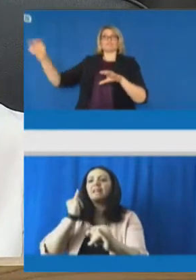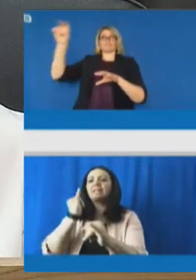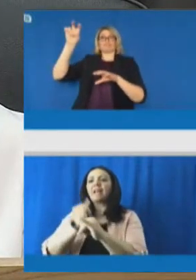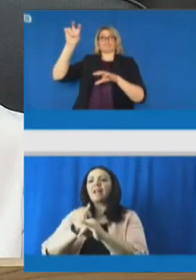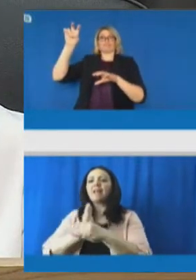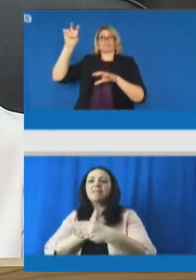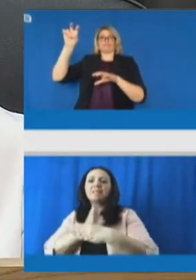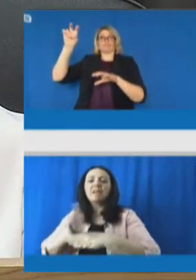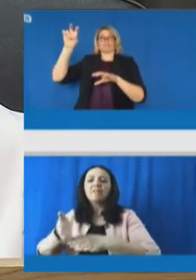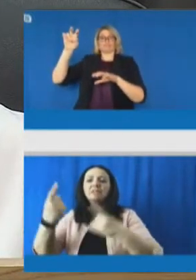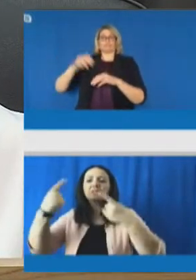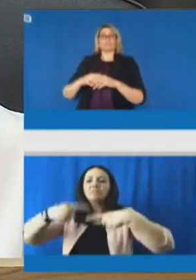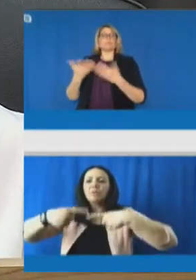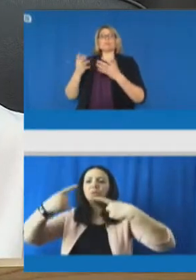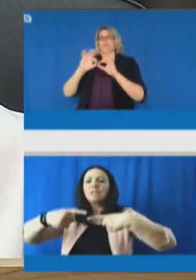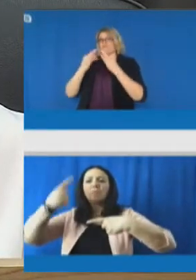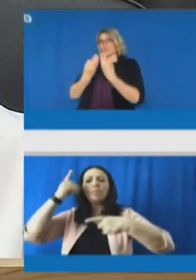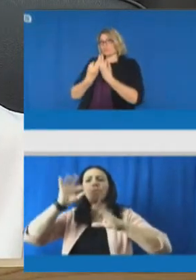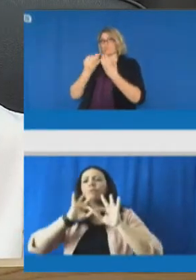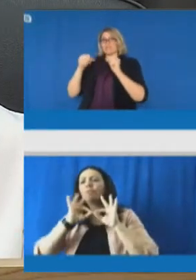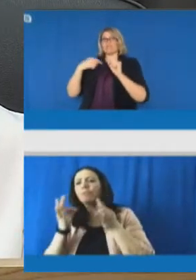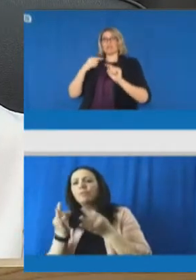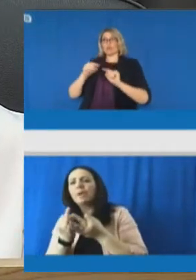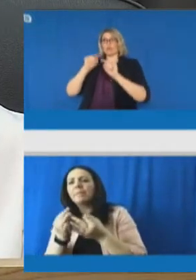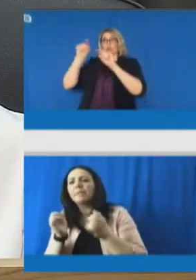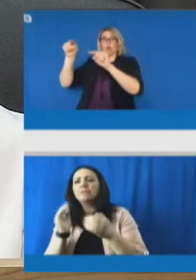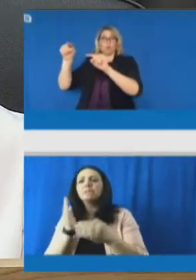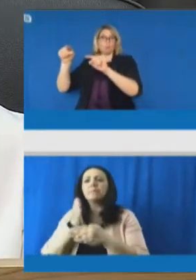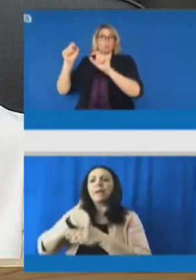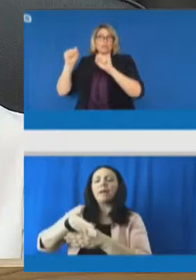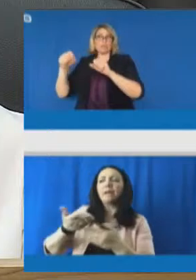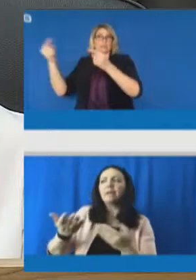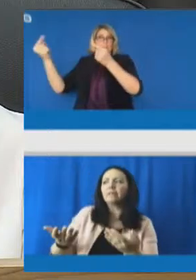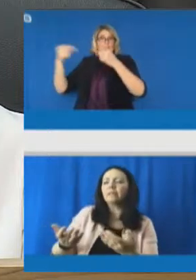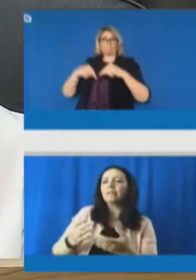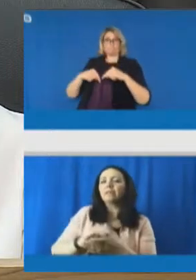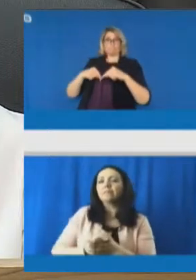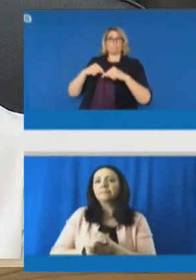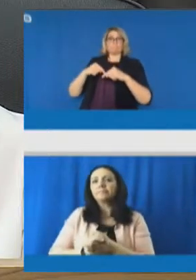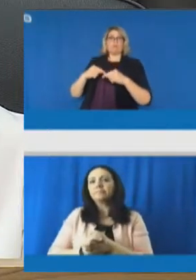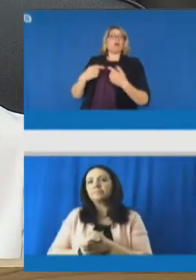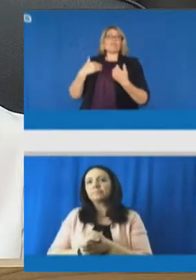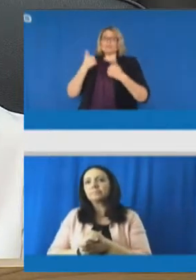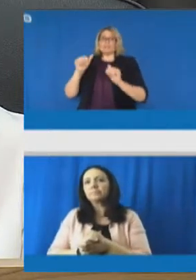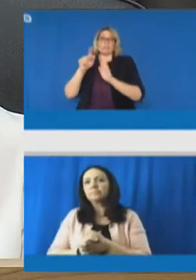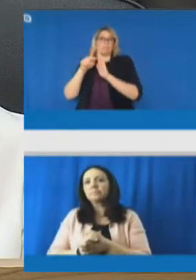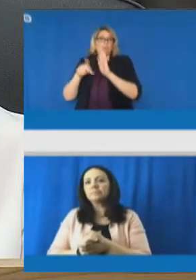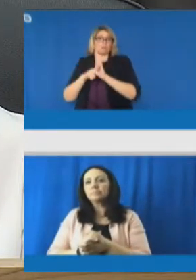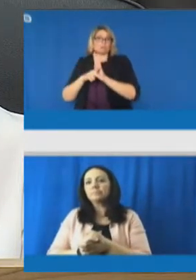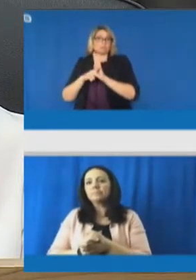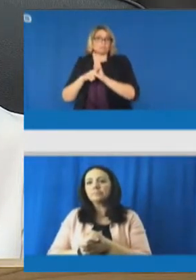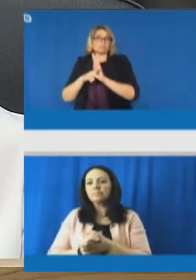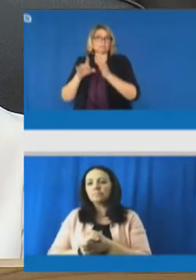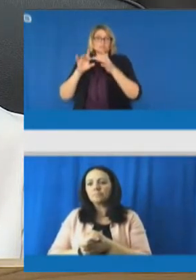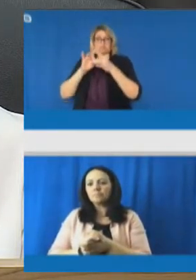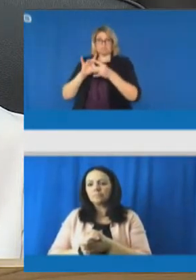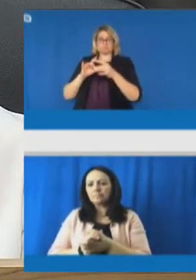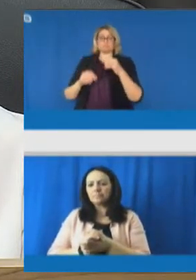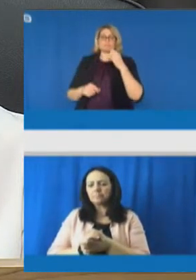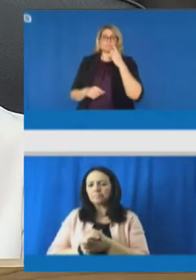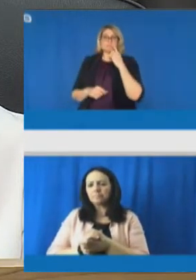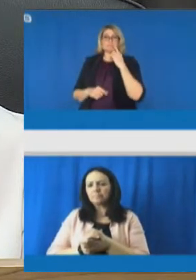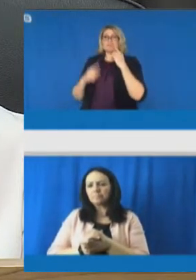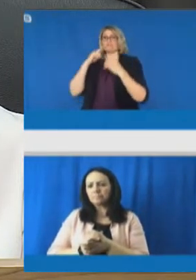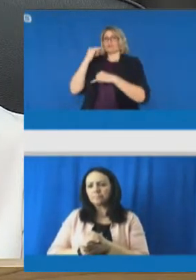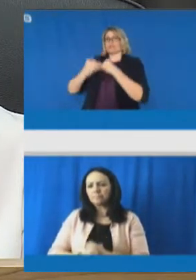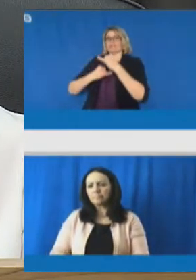week after next, I think. And so they'll get their vaccines earlier, which is helpful to slow the spread